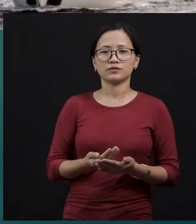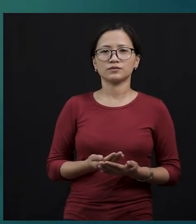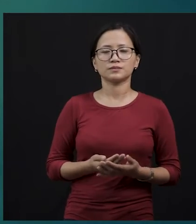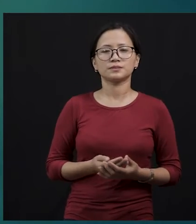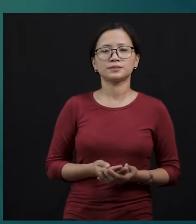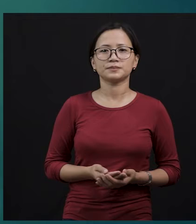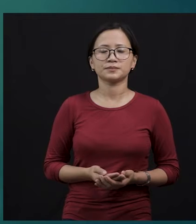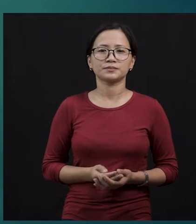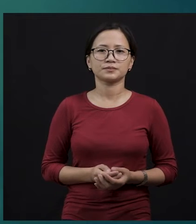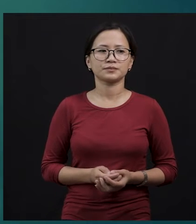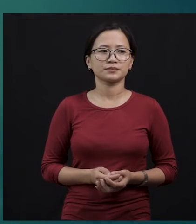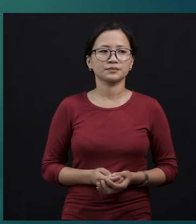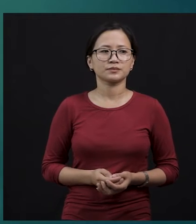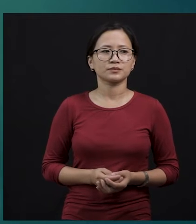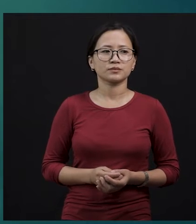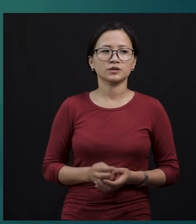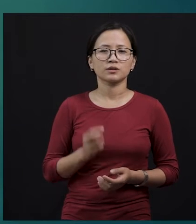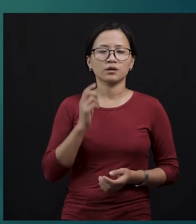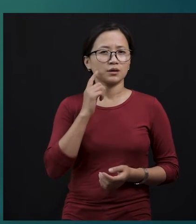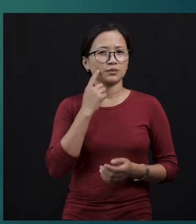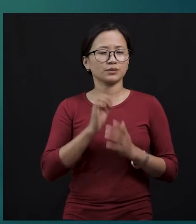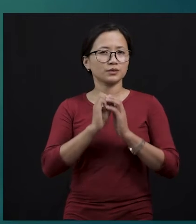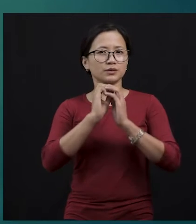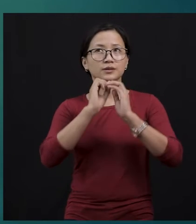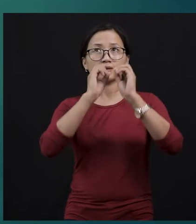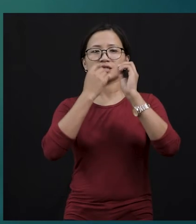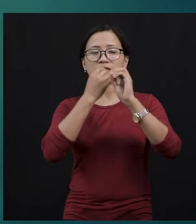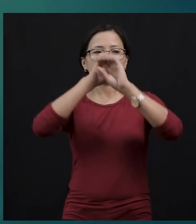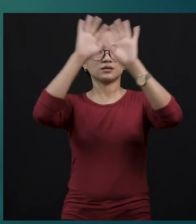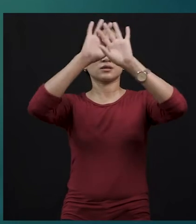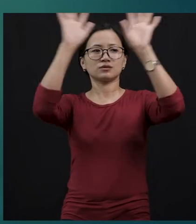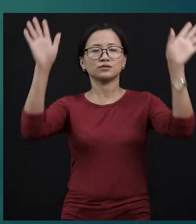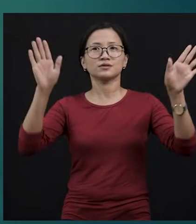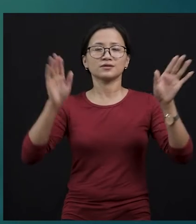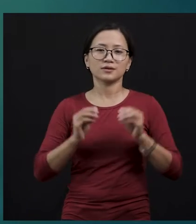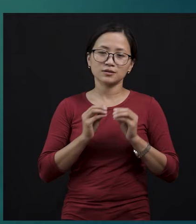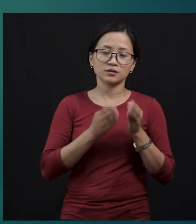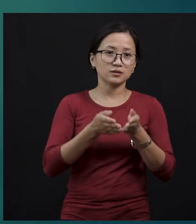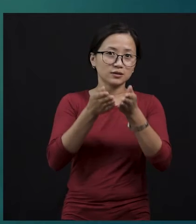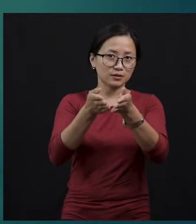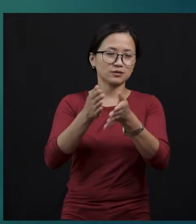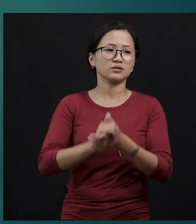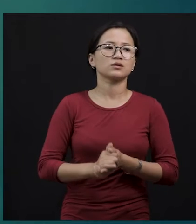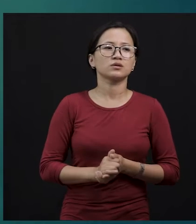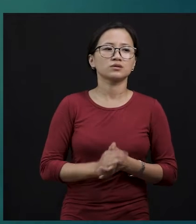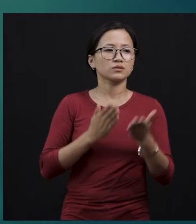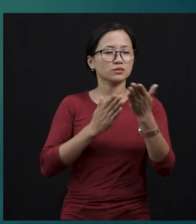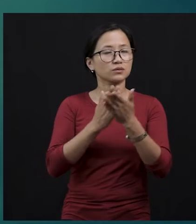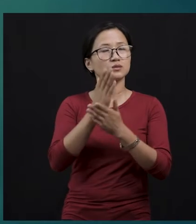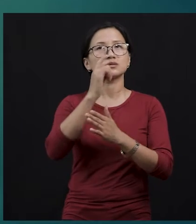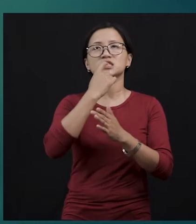okay? Yes, pretty clouds sail across the sky. Boats will be on the rivers, ships will be on the